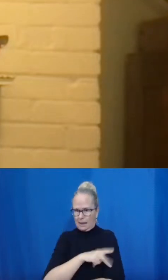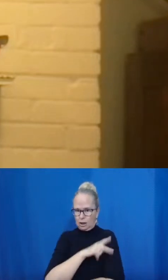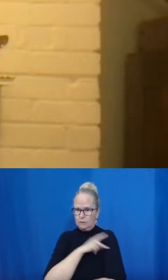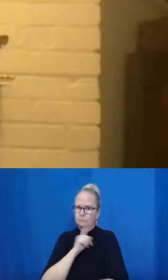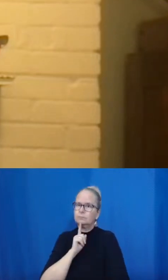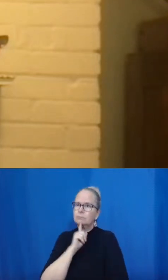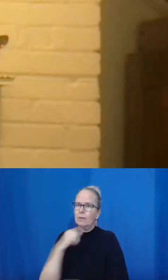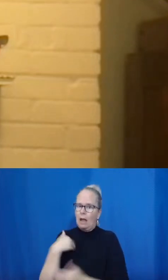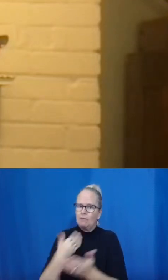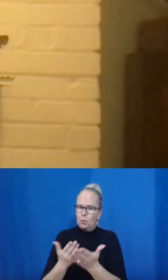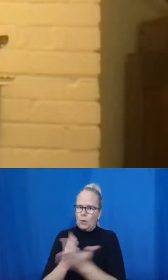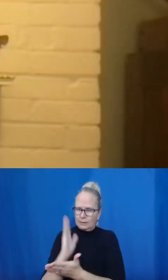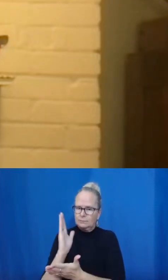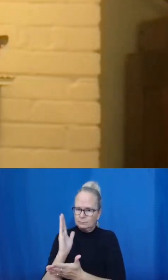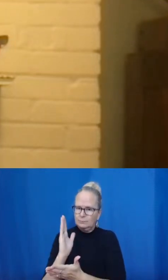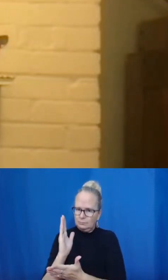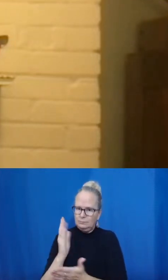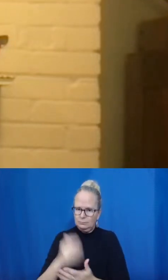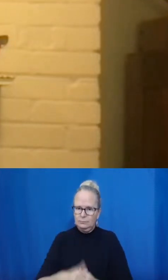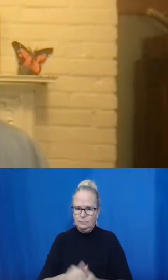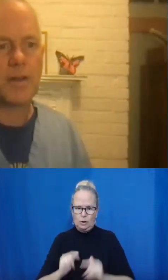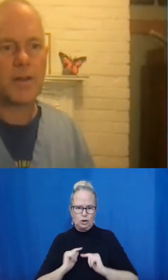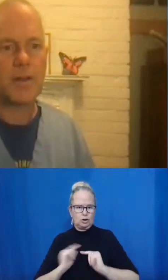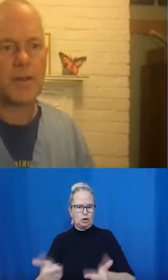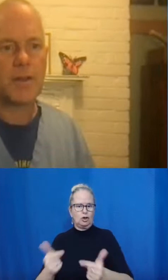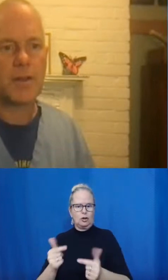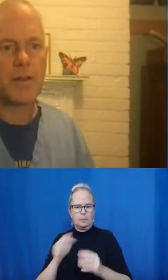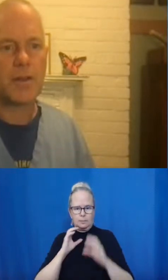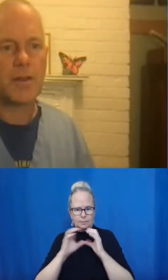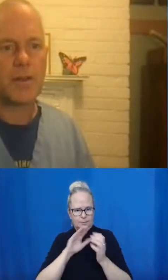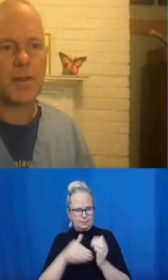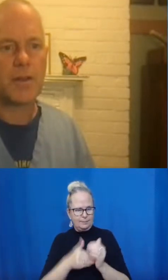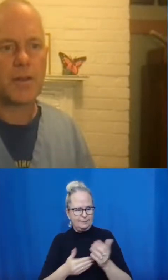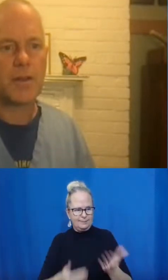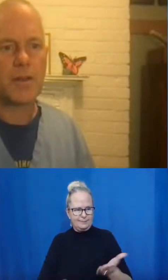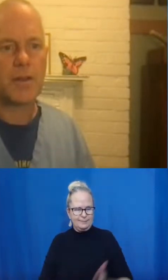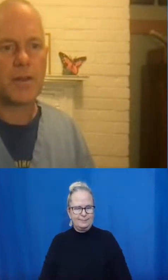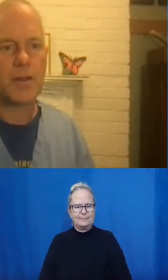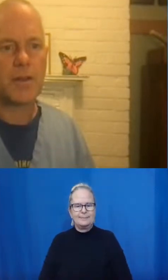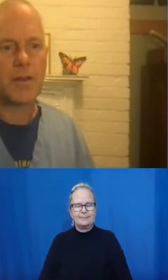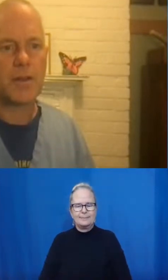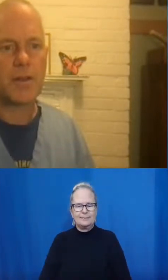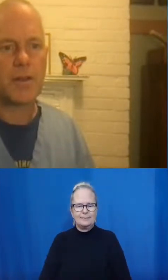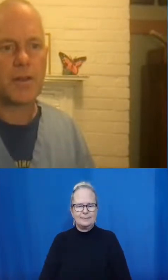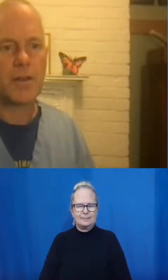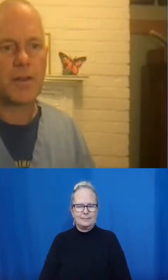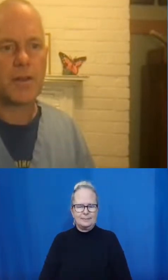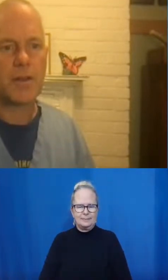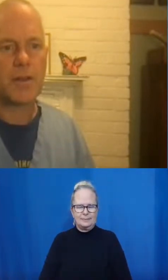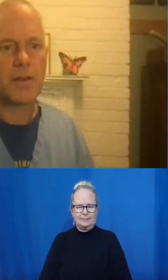it. I'm going to turn it back over to Michelle, and we'll get today's brief.